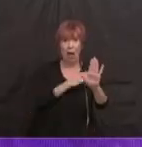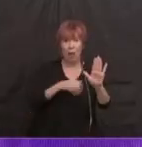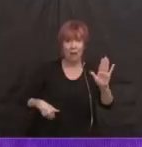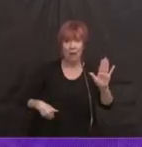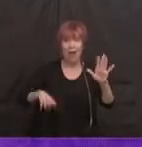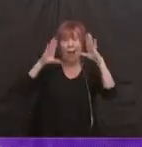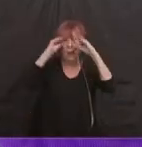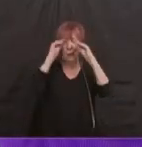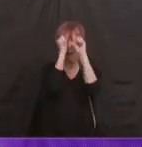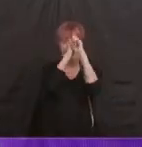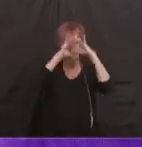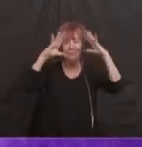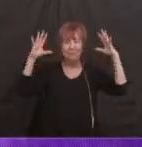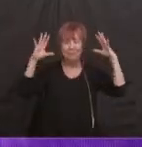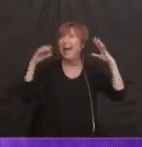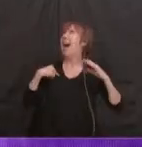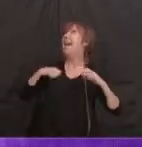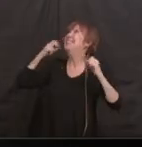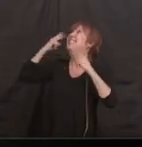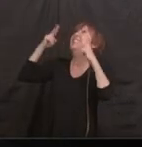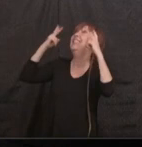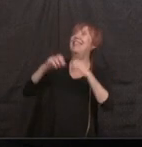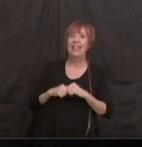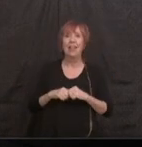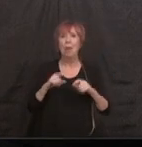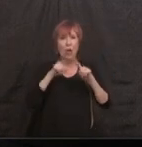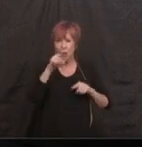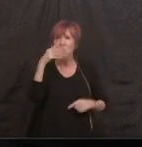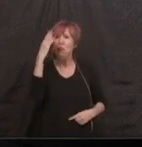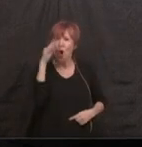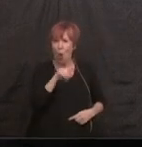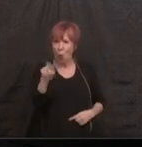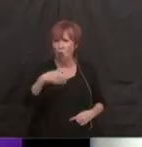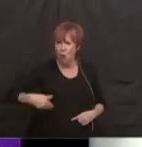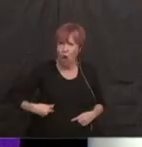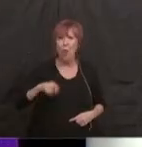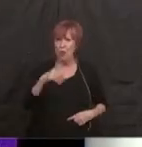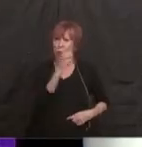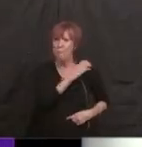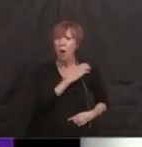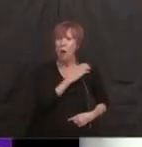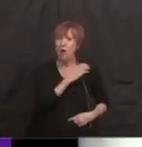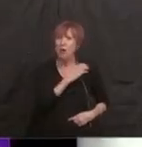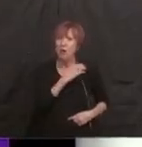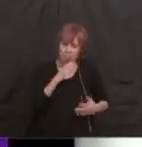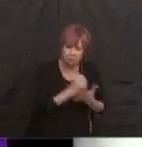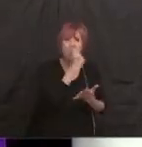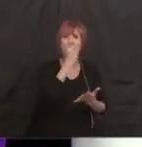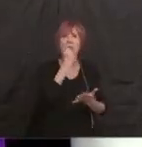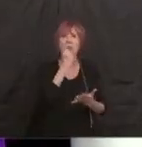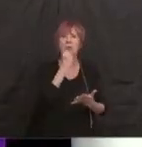I don't want to close my eyes. I'm like, I'm ready. Let's think about it. So you know that you're powerful, knowing that and stepping into it and